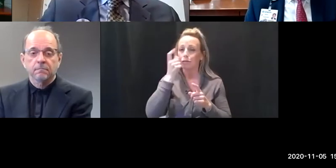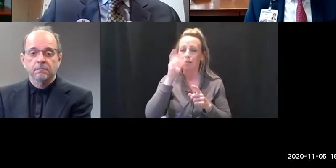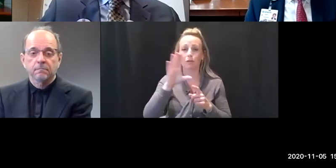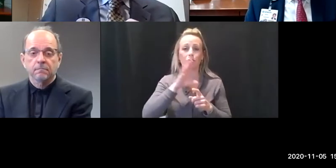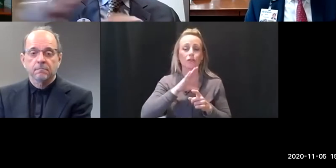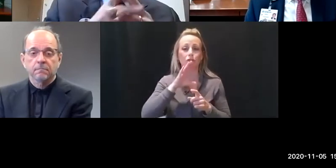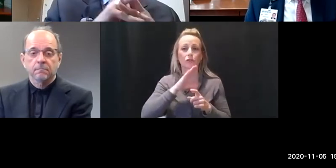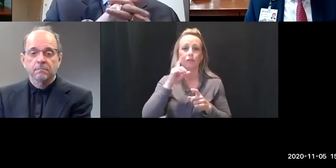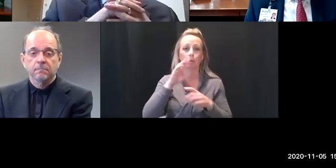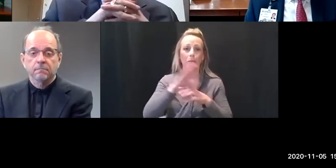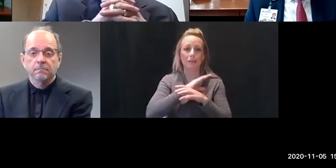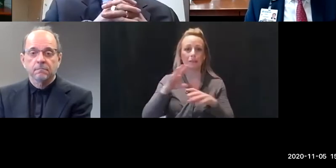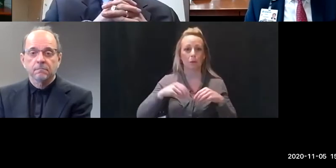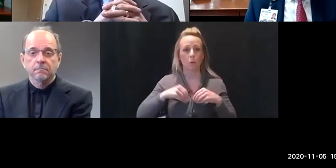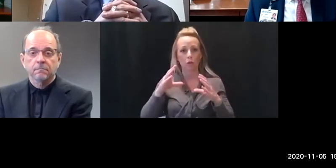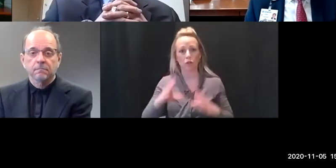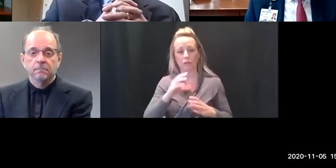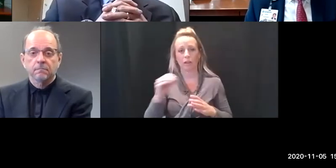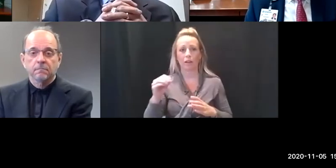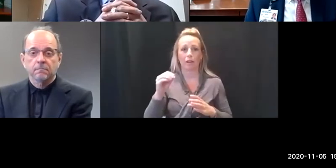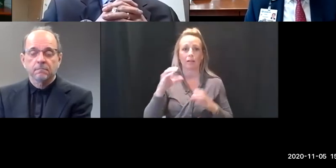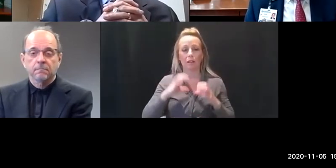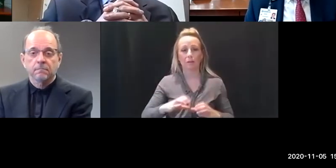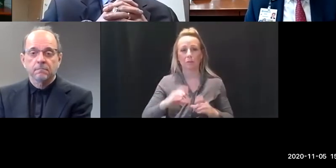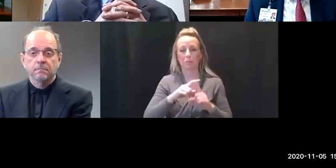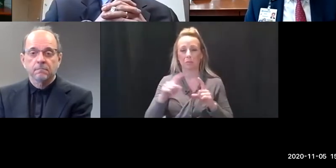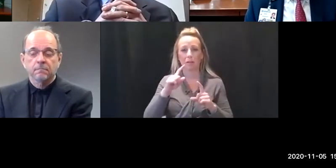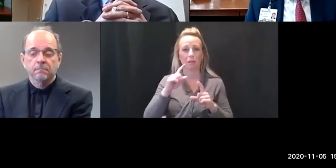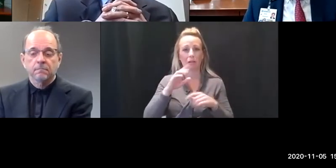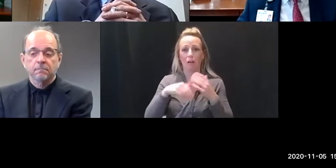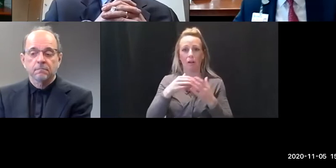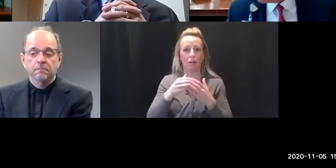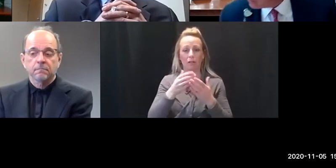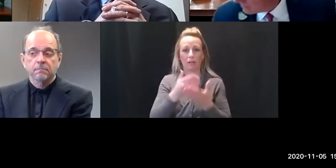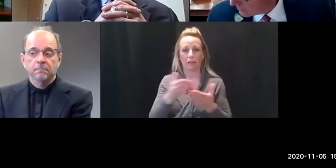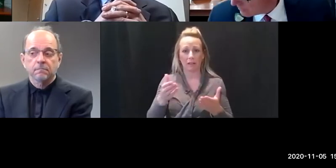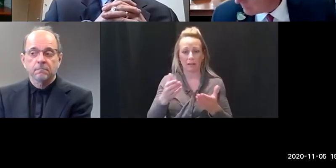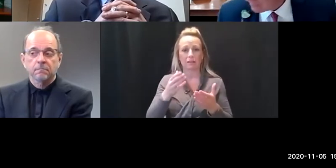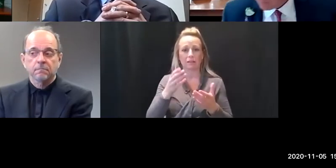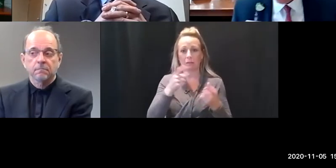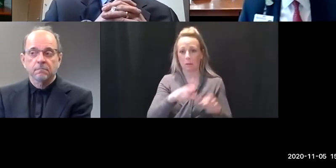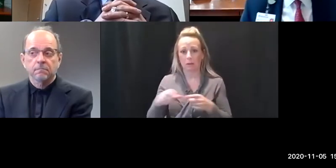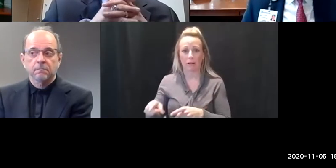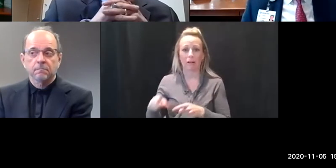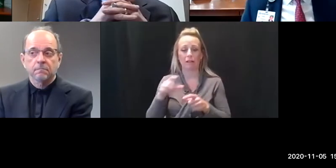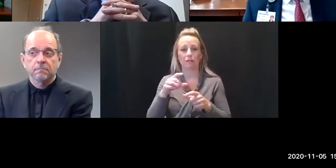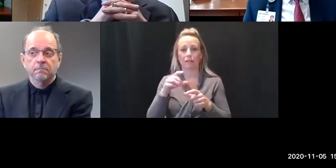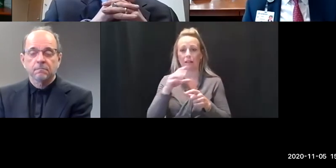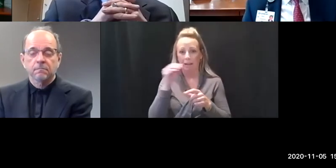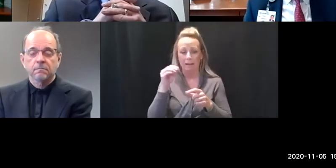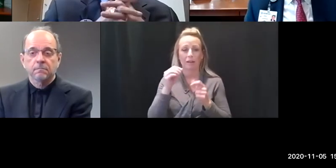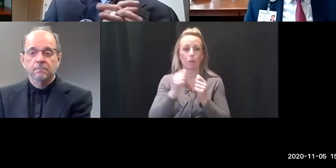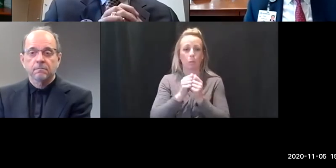patrons, but with all the decisions within the state's plan, there is scientific reason behind it. A